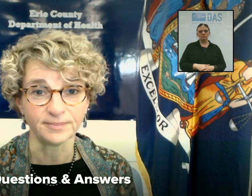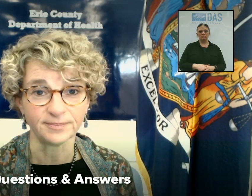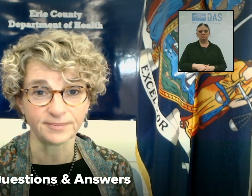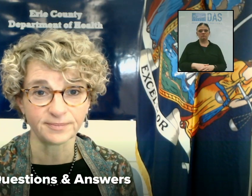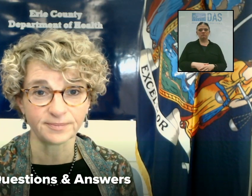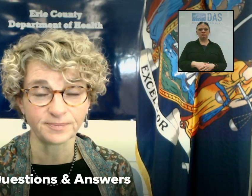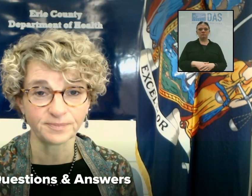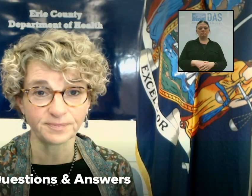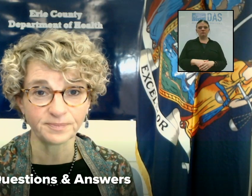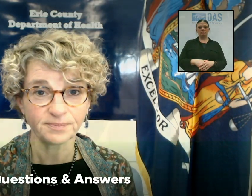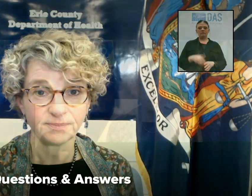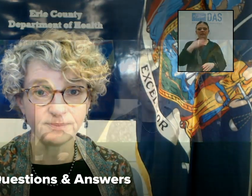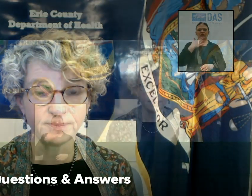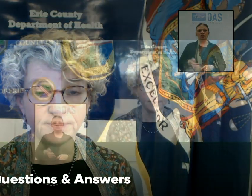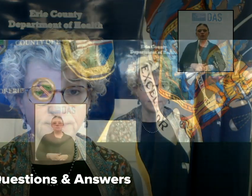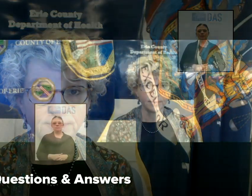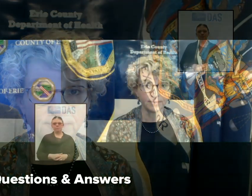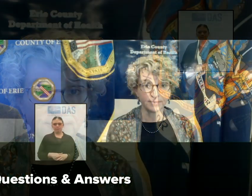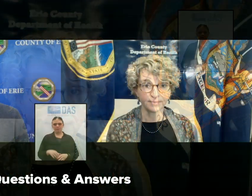Thank you.